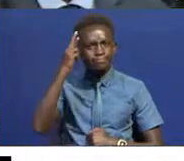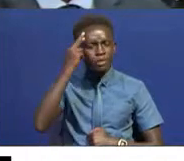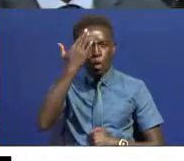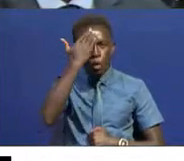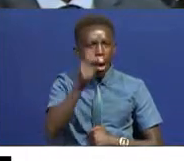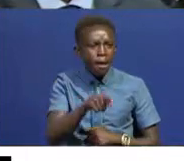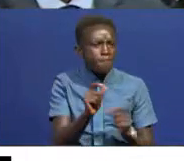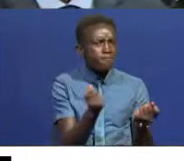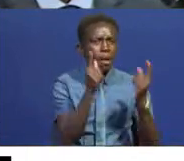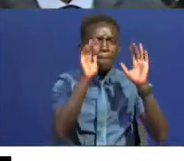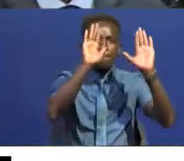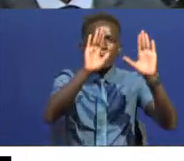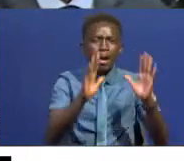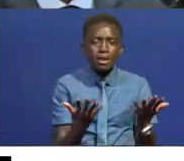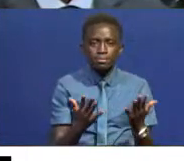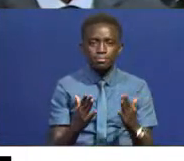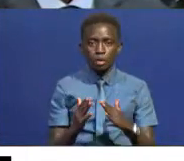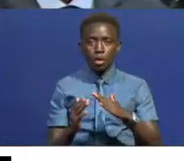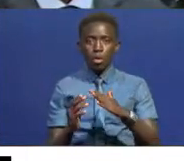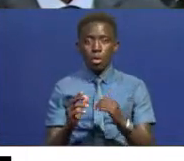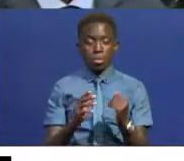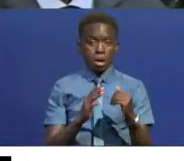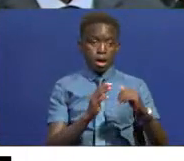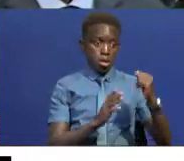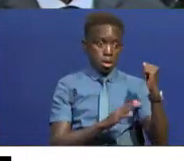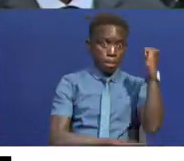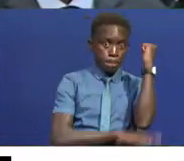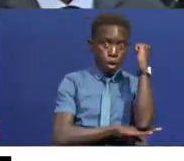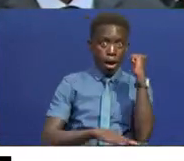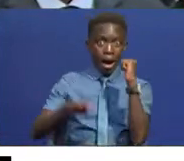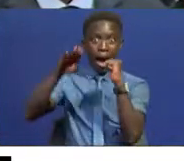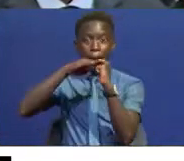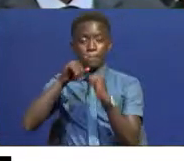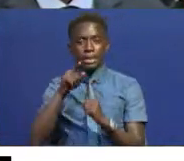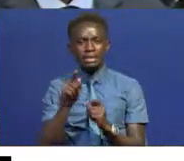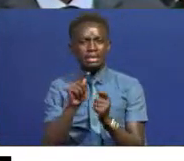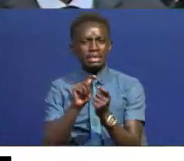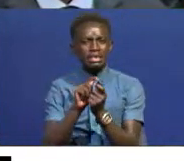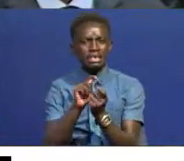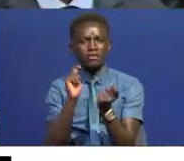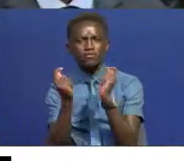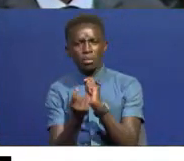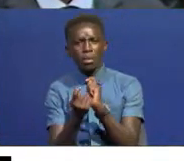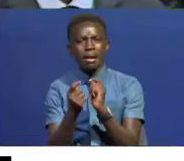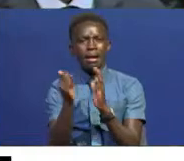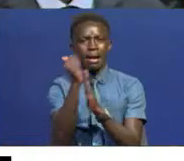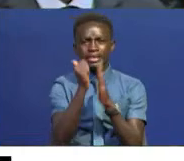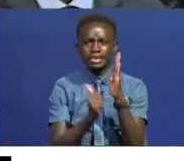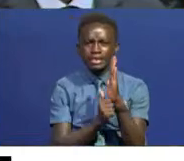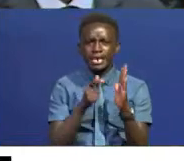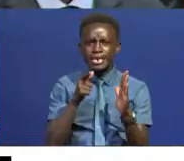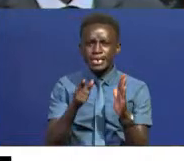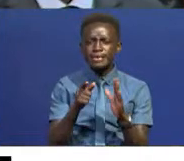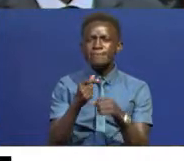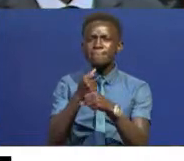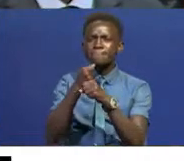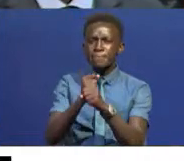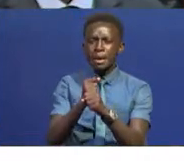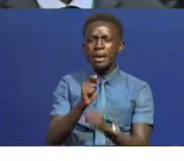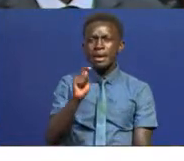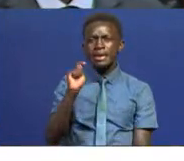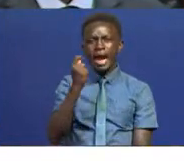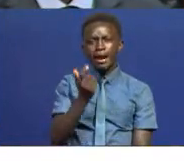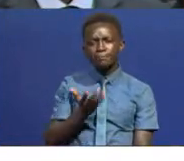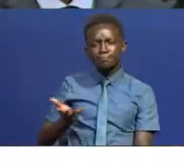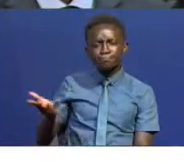important is that the bottom-up economic transformation agenda has invited Kenyans to bravely confront difficult